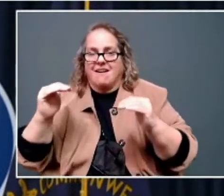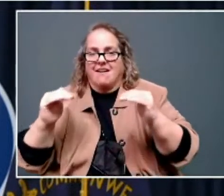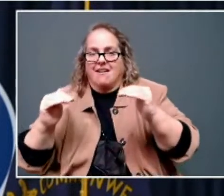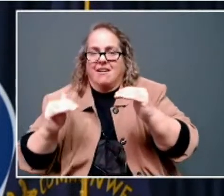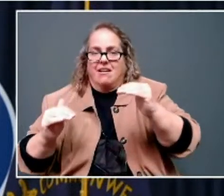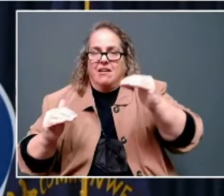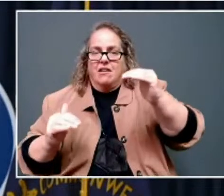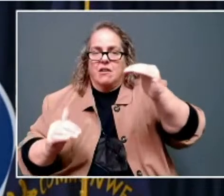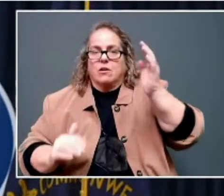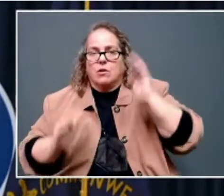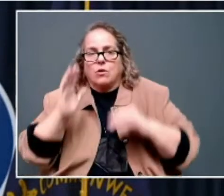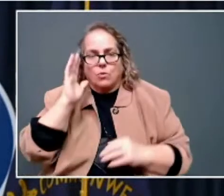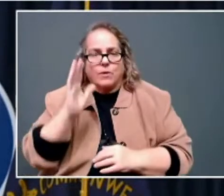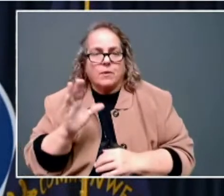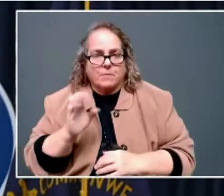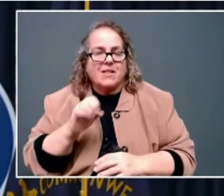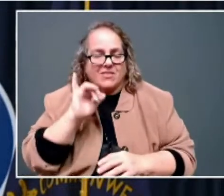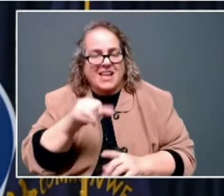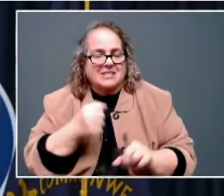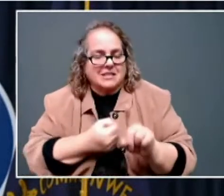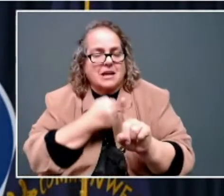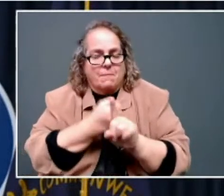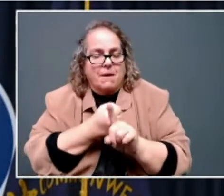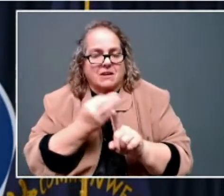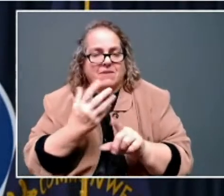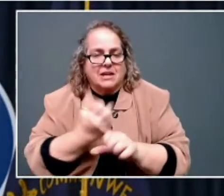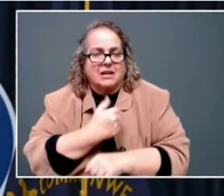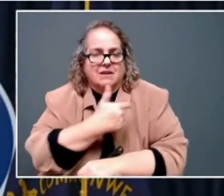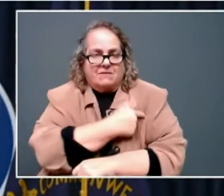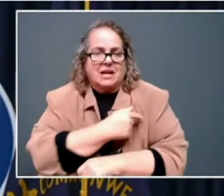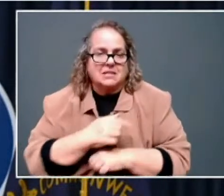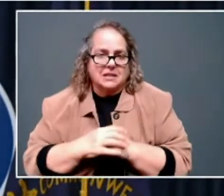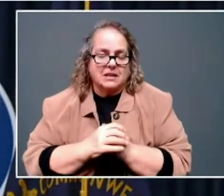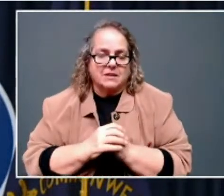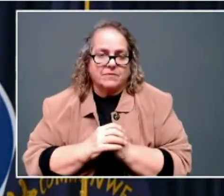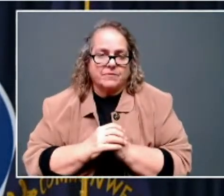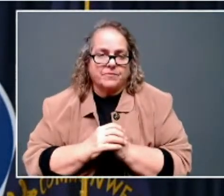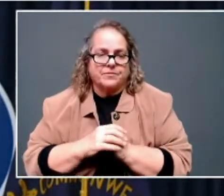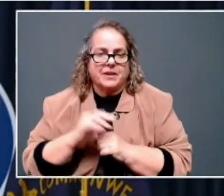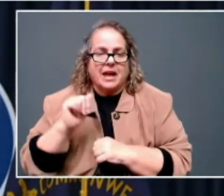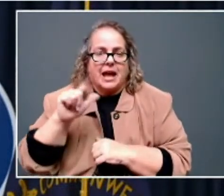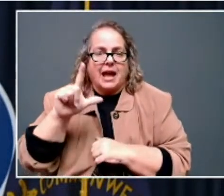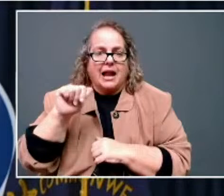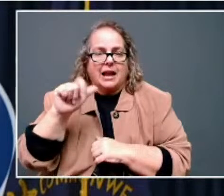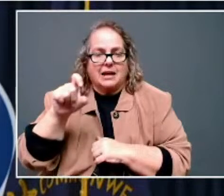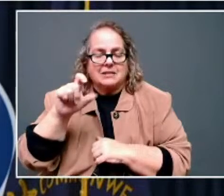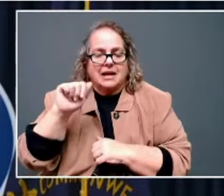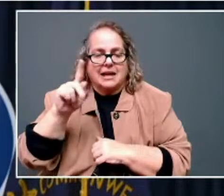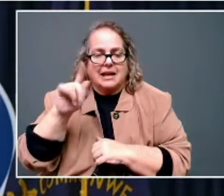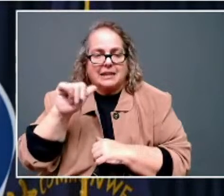major impact of getting vaccinated. Alex Akisto from the Herald Leader.